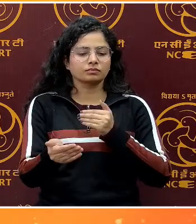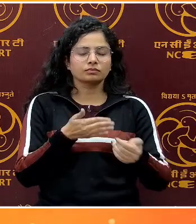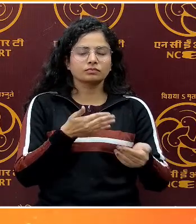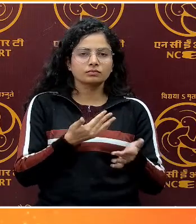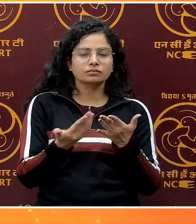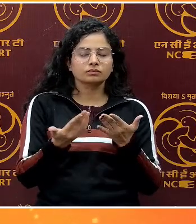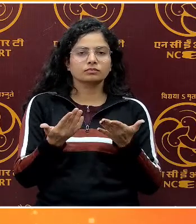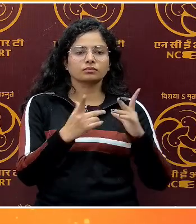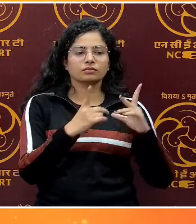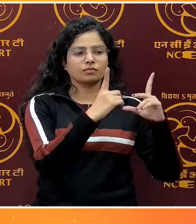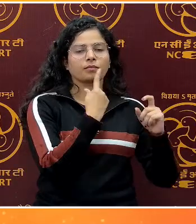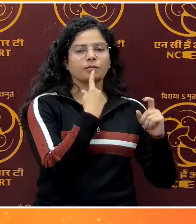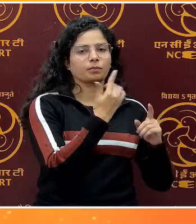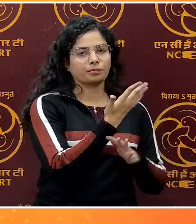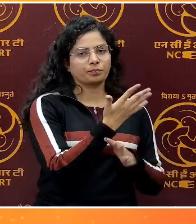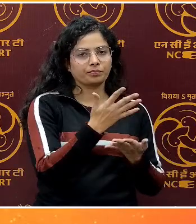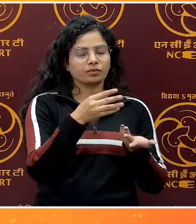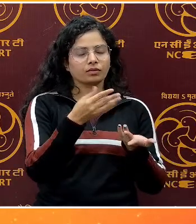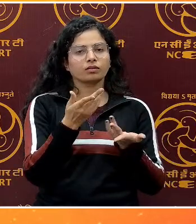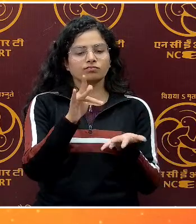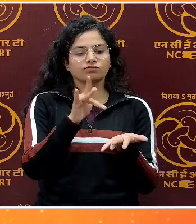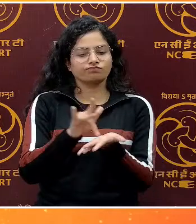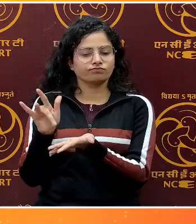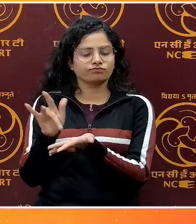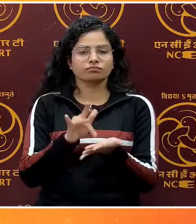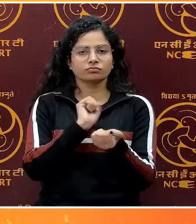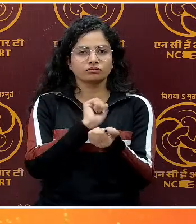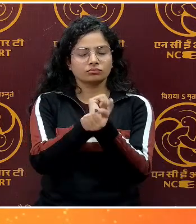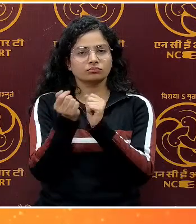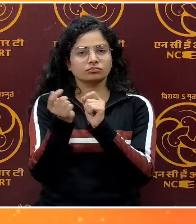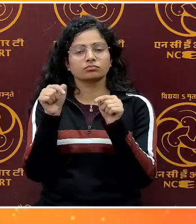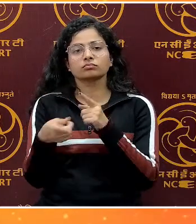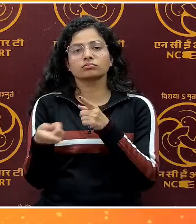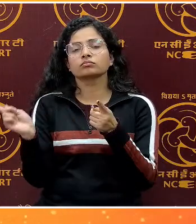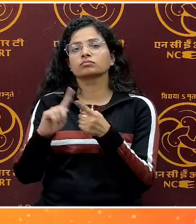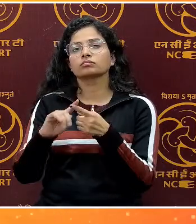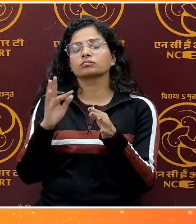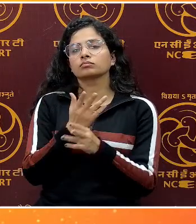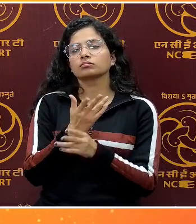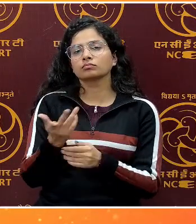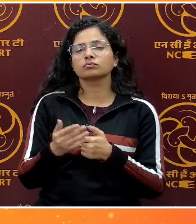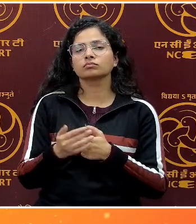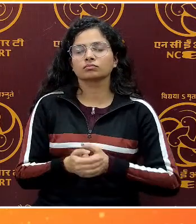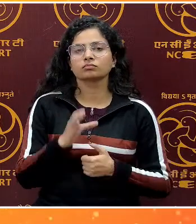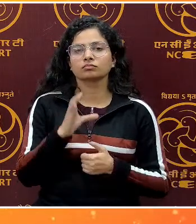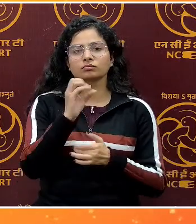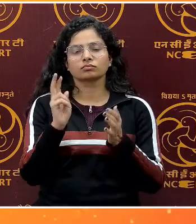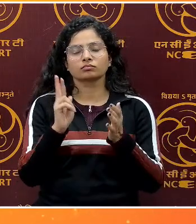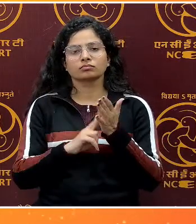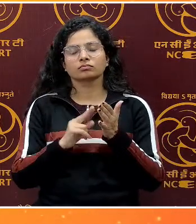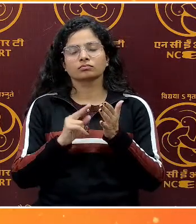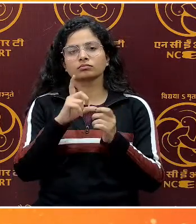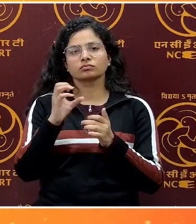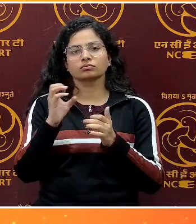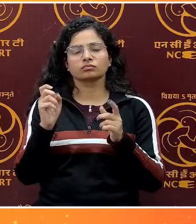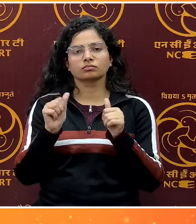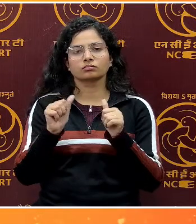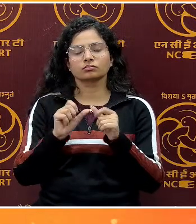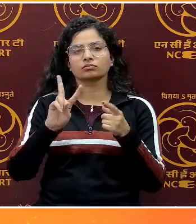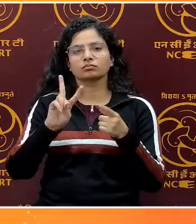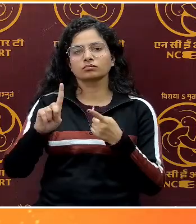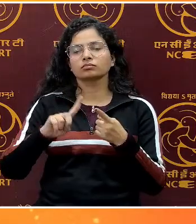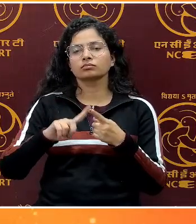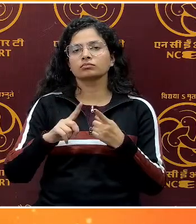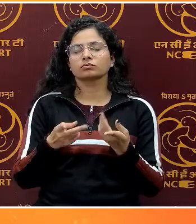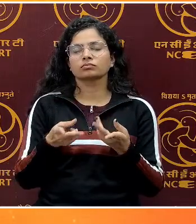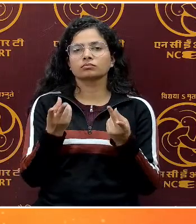an object in case of concave mirror, right? So concave mirrors will quickly have a